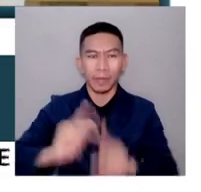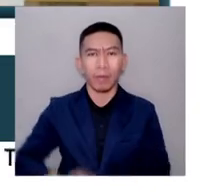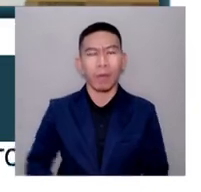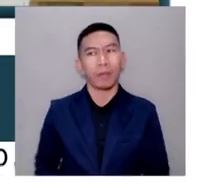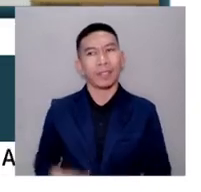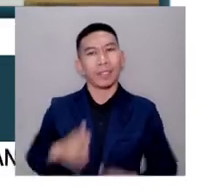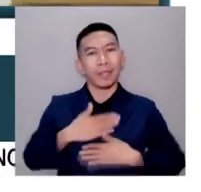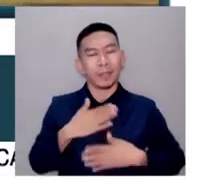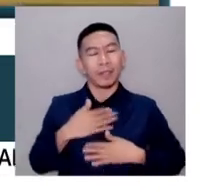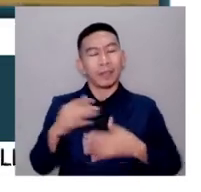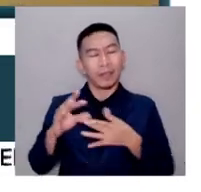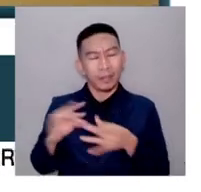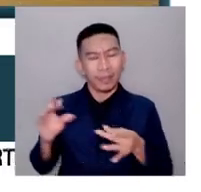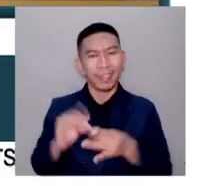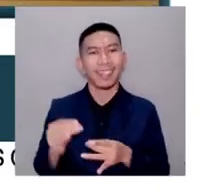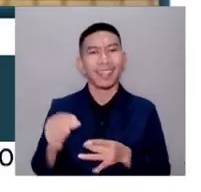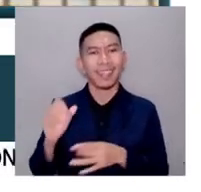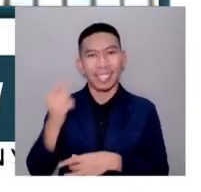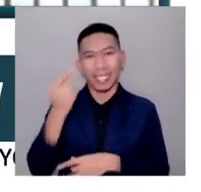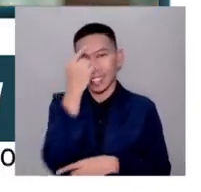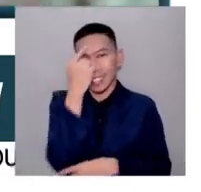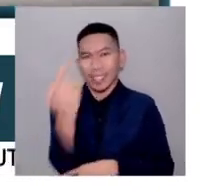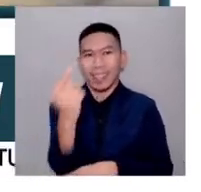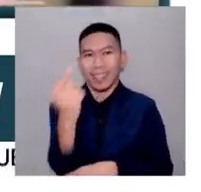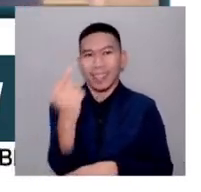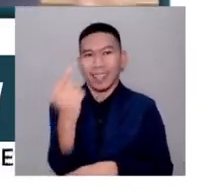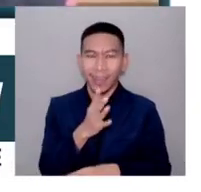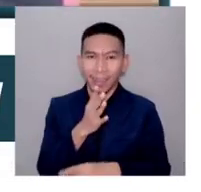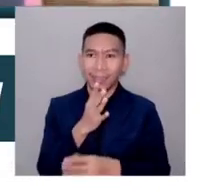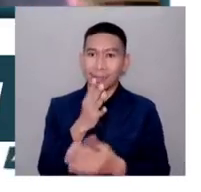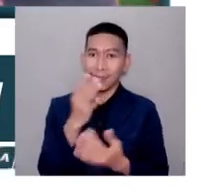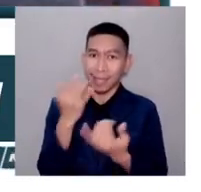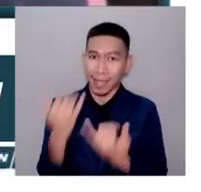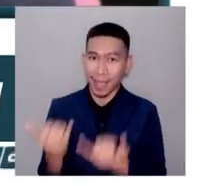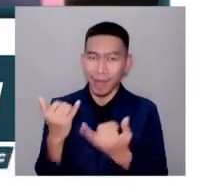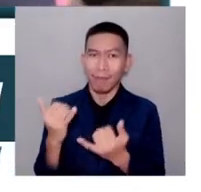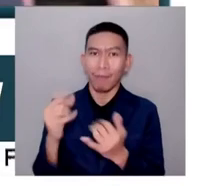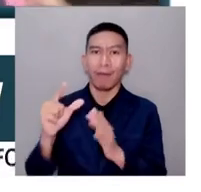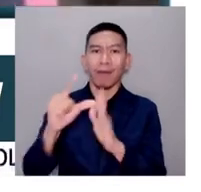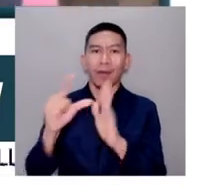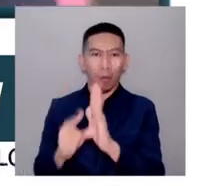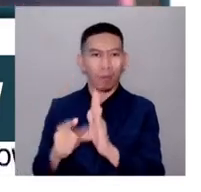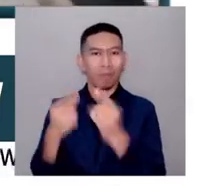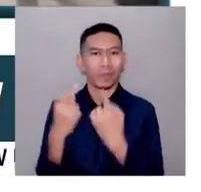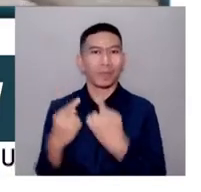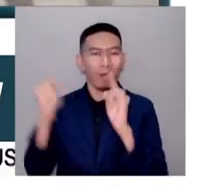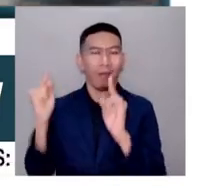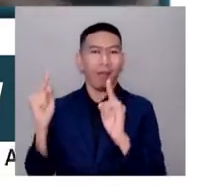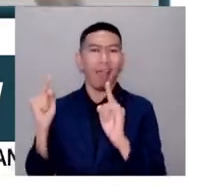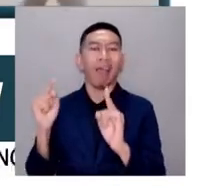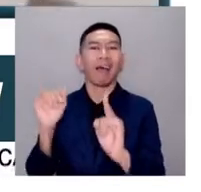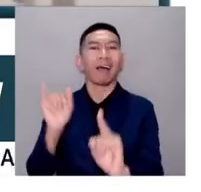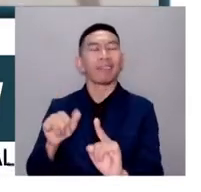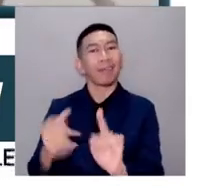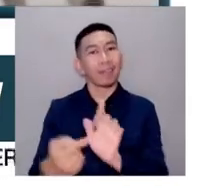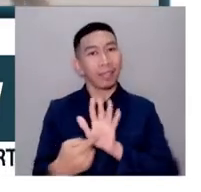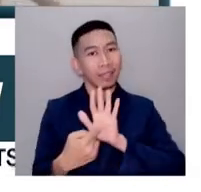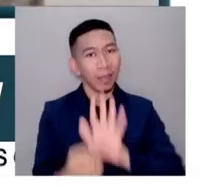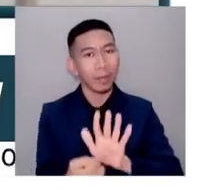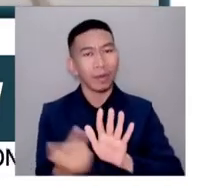welfare, now law. It's a perfect example of the fruits of that kind